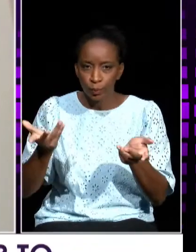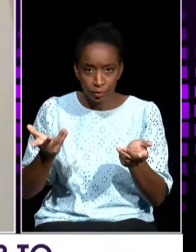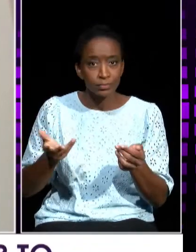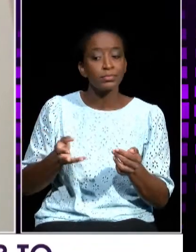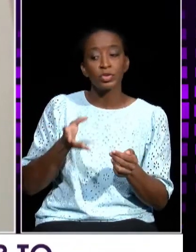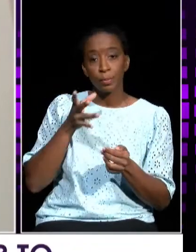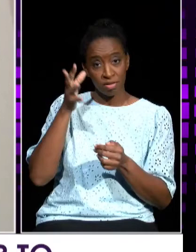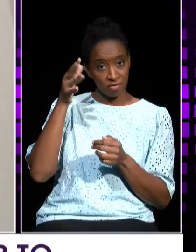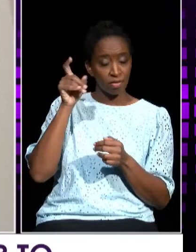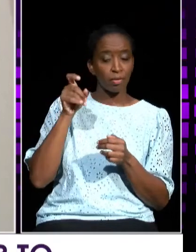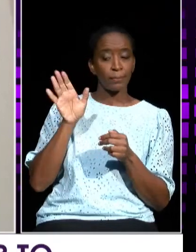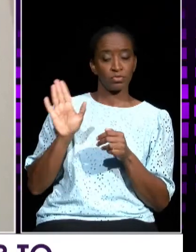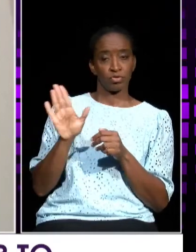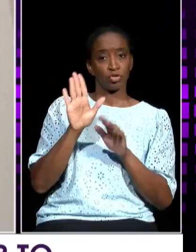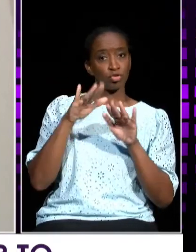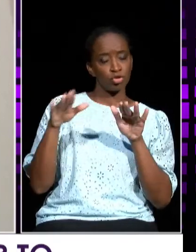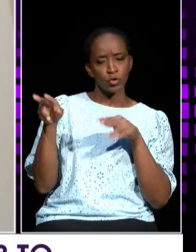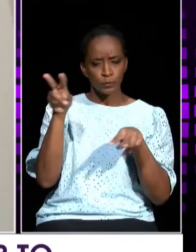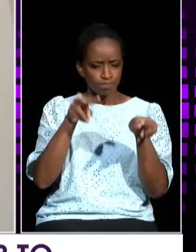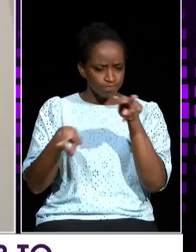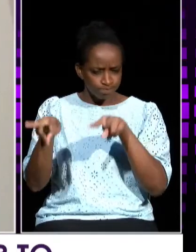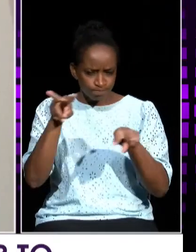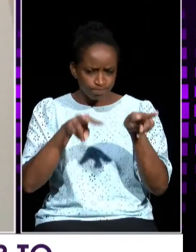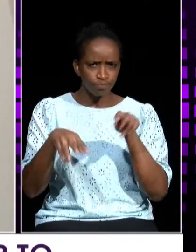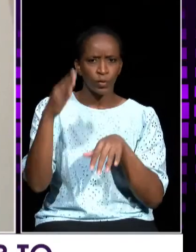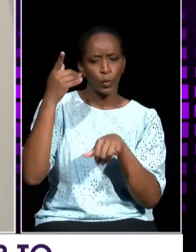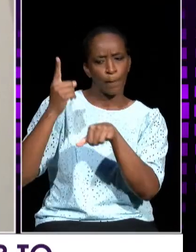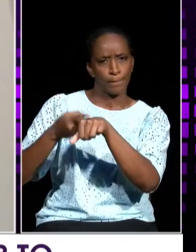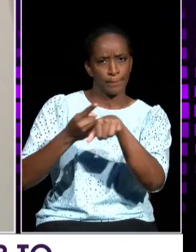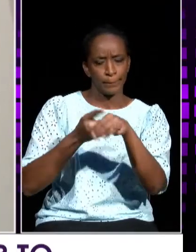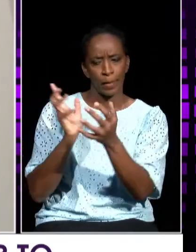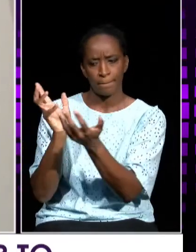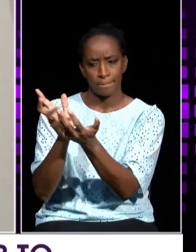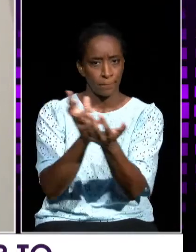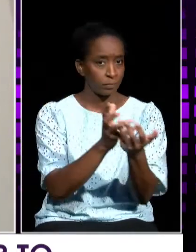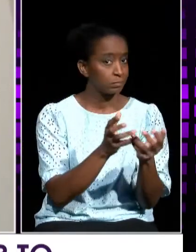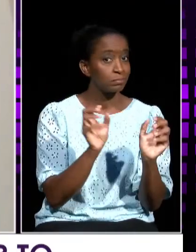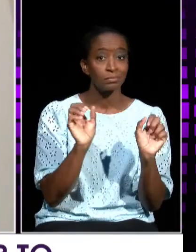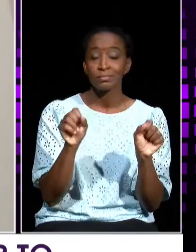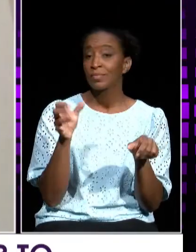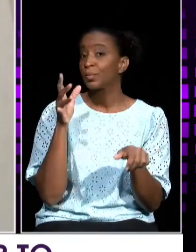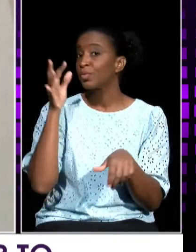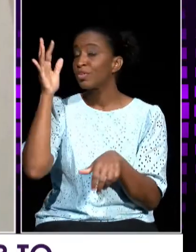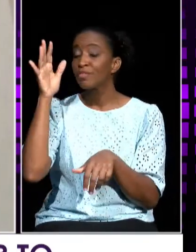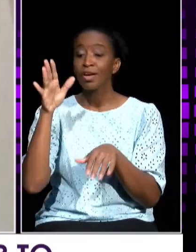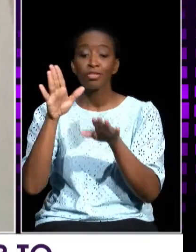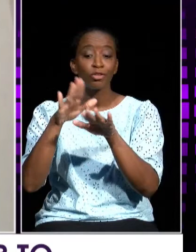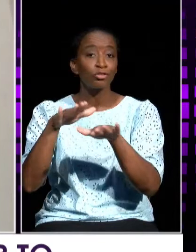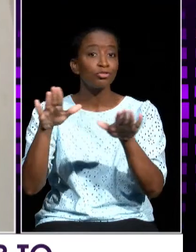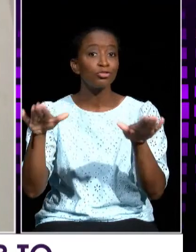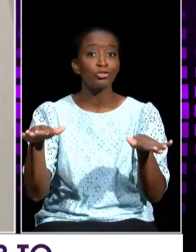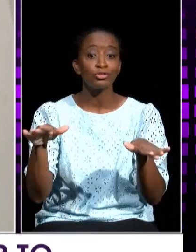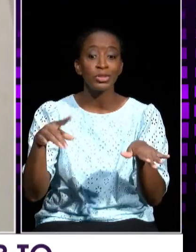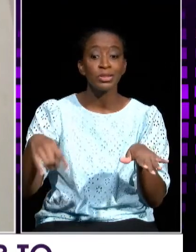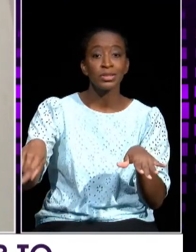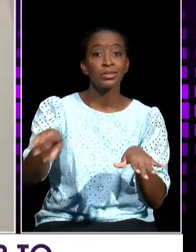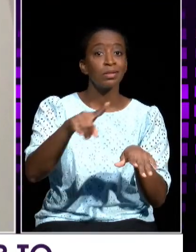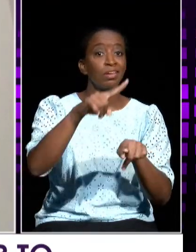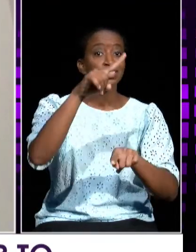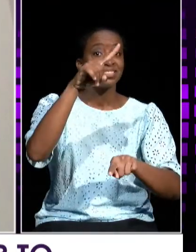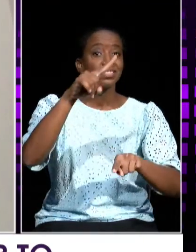that you can have siblings, children from the same parents, but these children are all